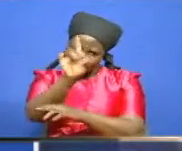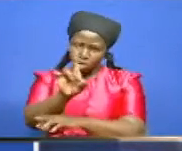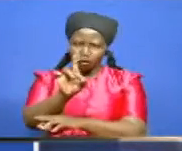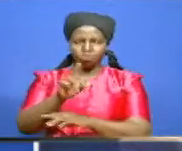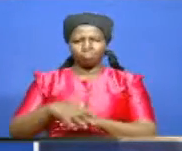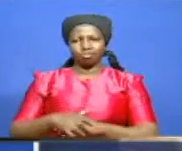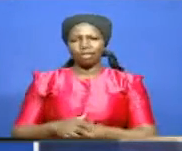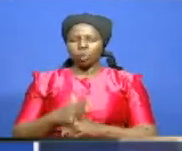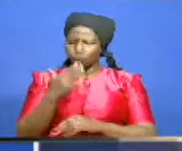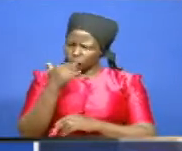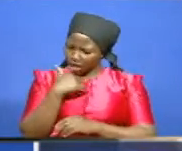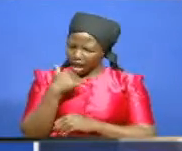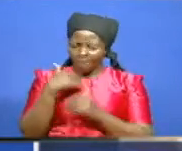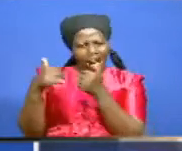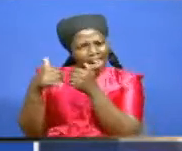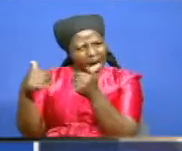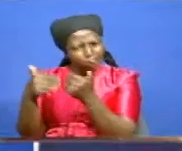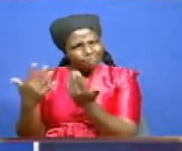a vacuum?